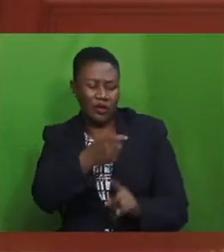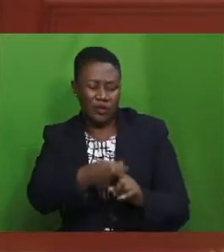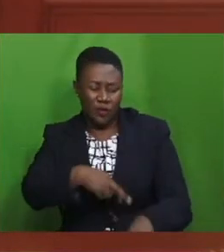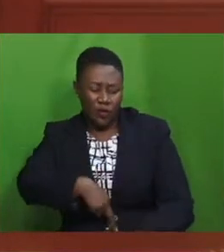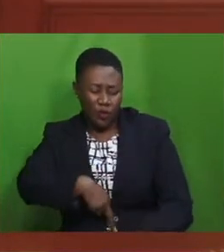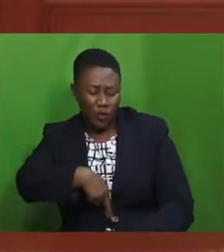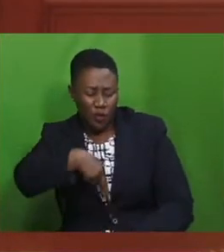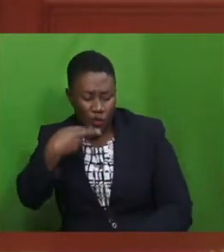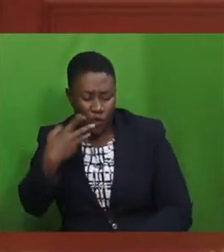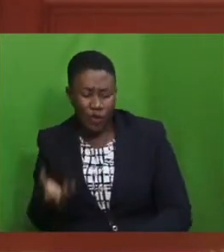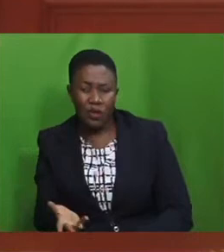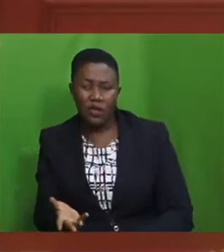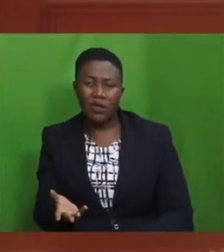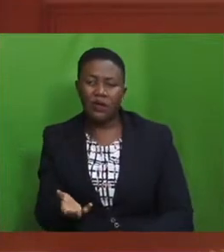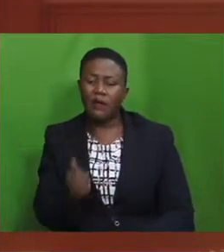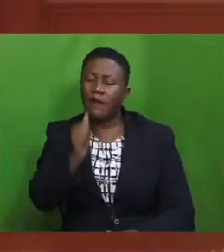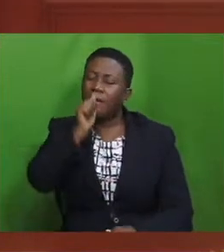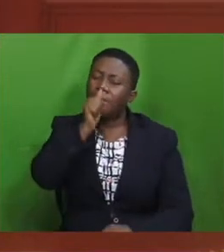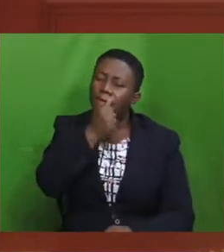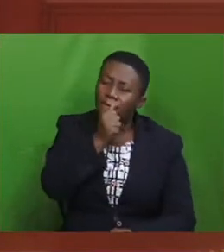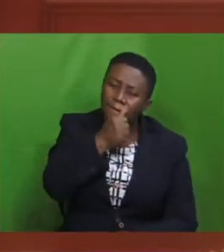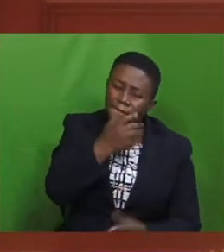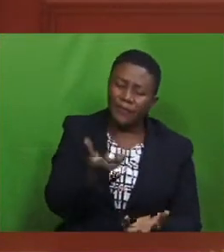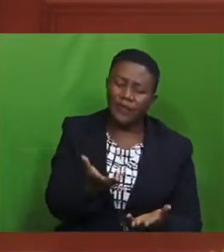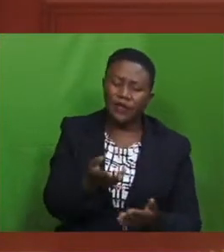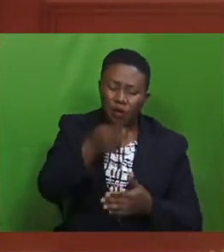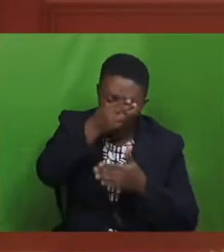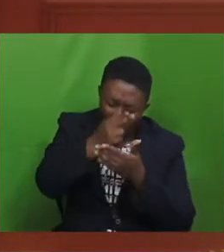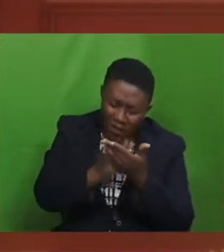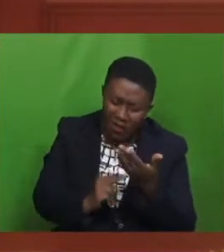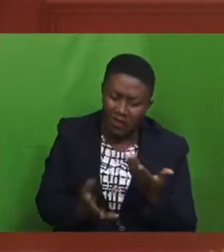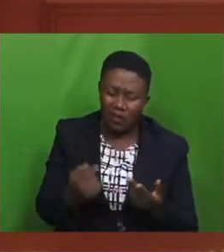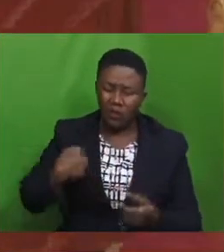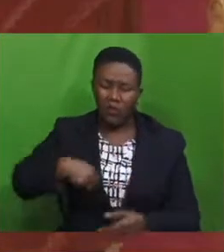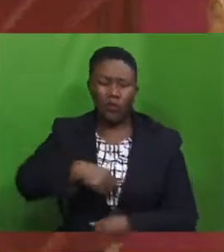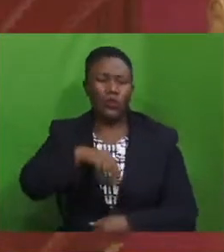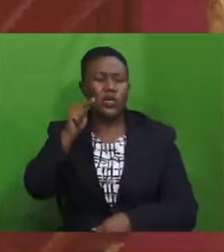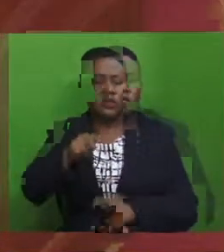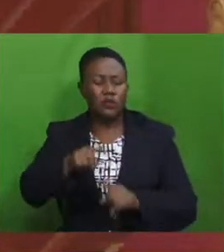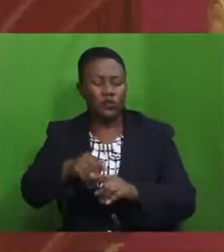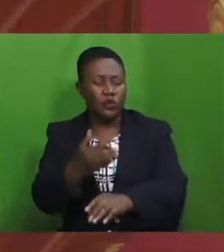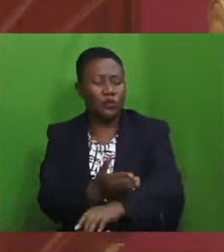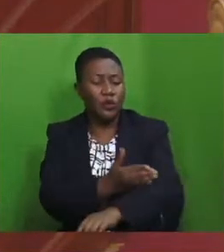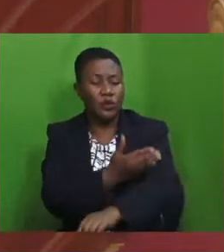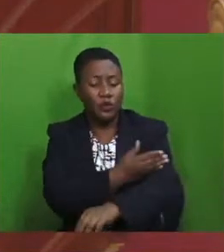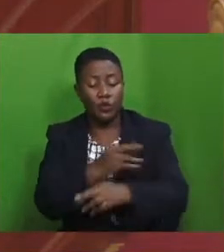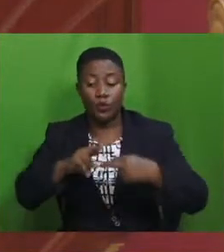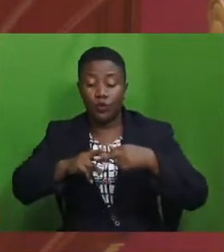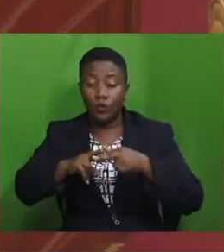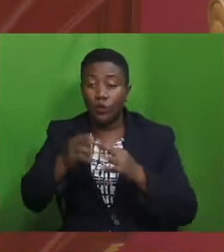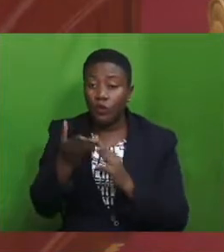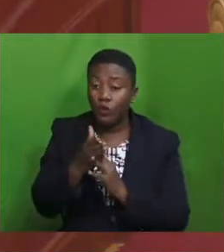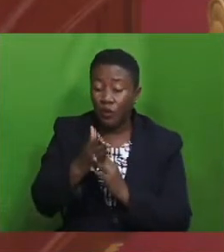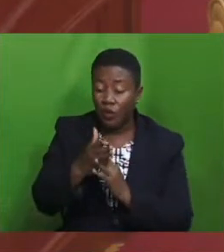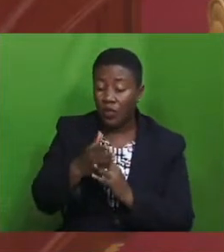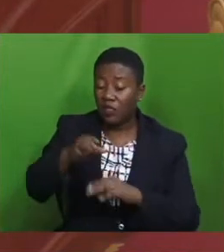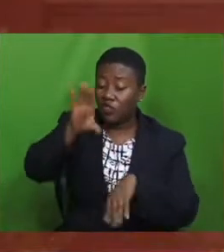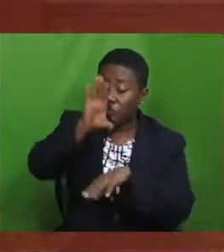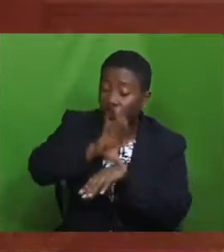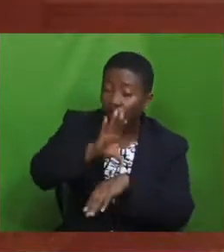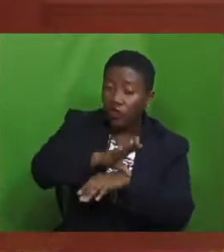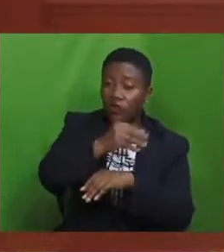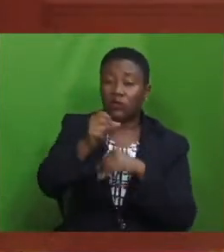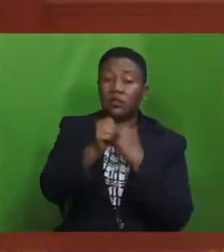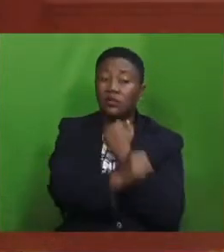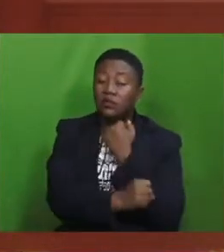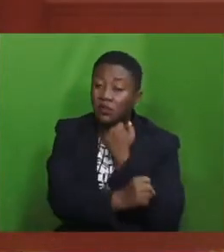tolerance, religious coexistence, religious harmony. We need to improve the relationship between the church and the state. But